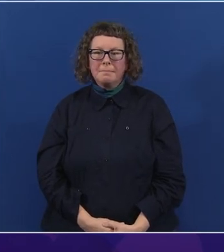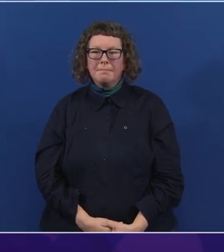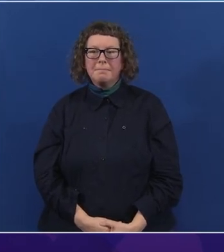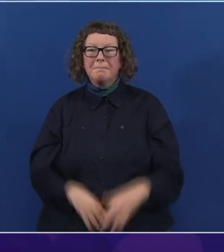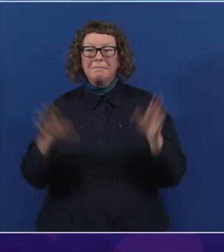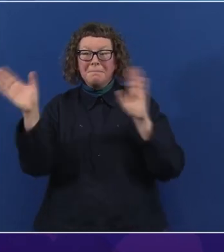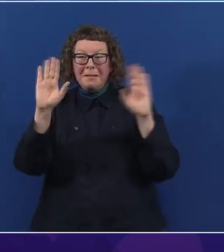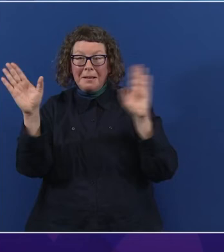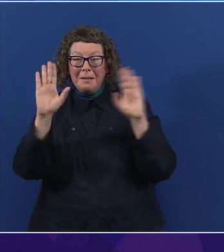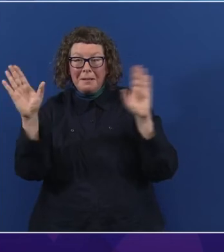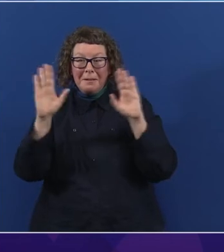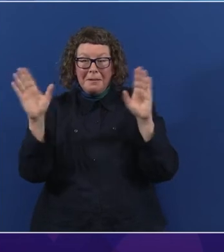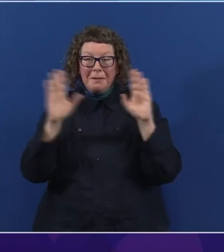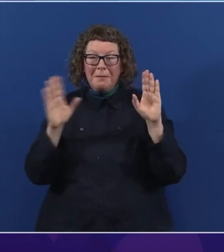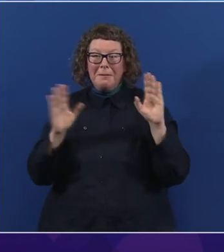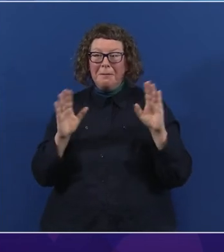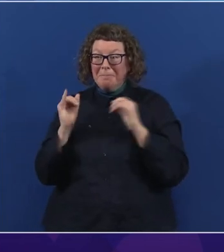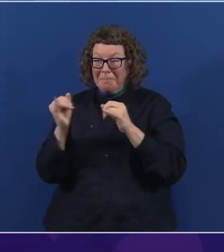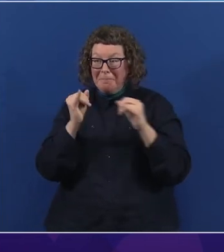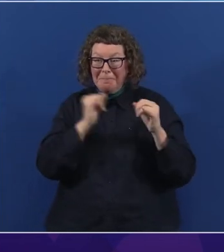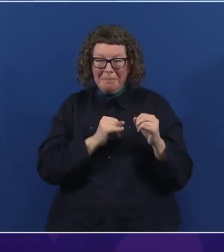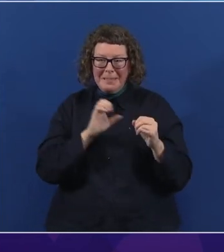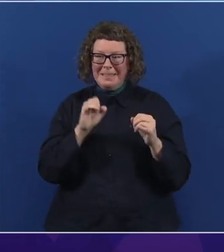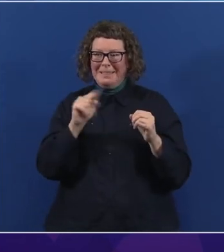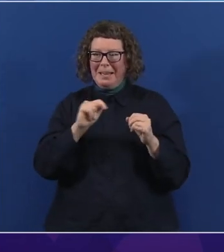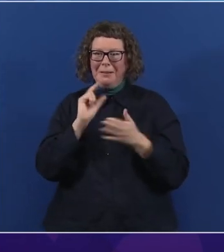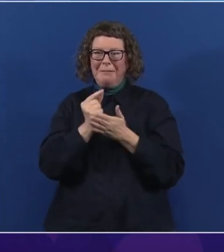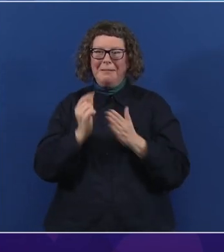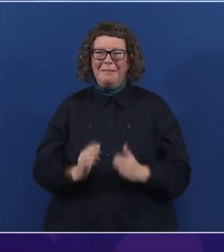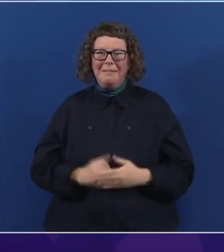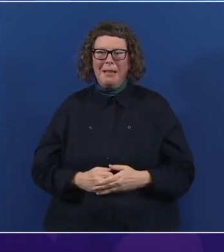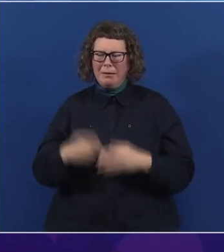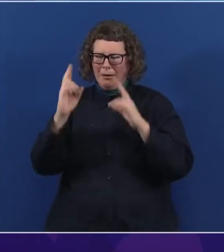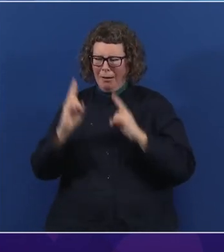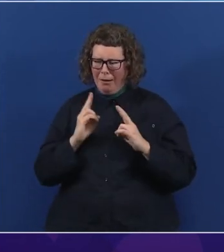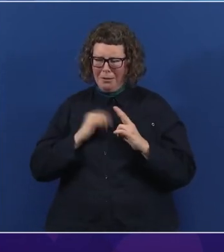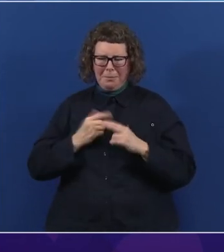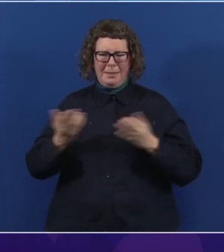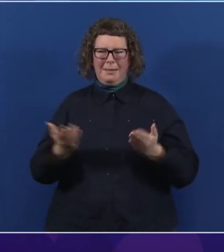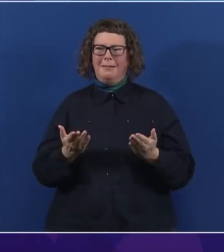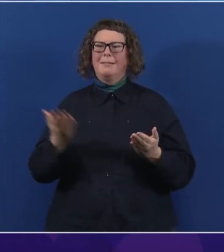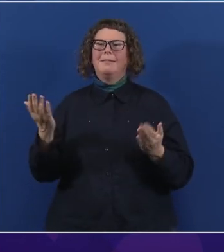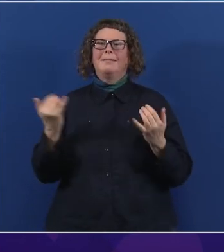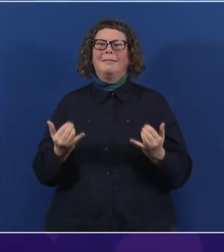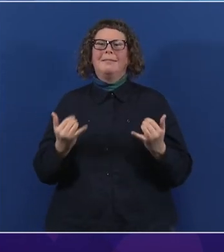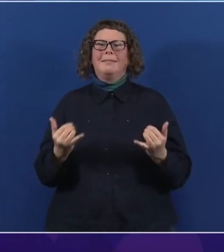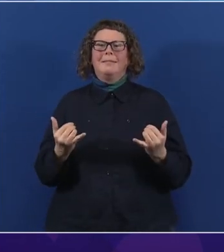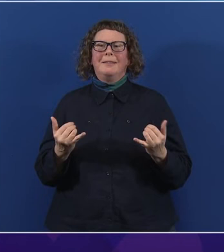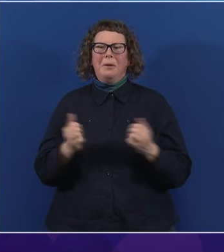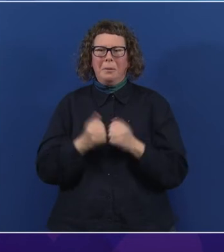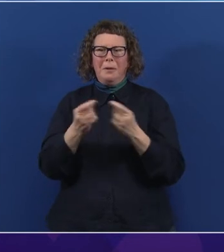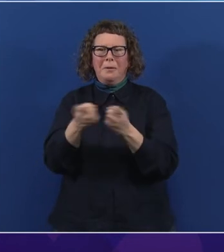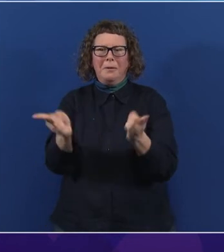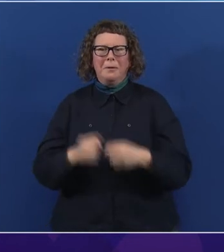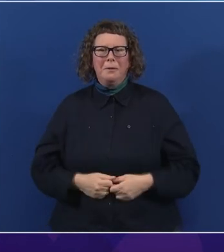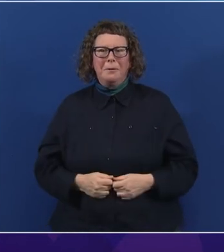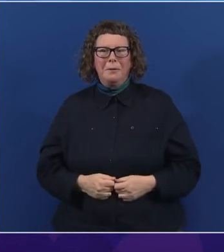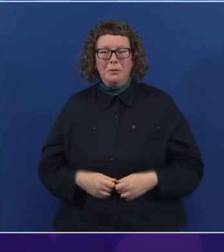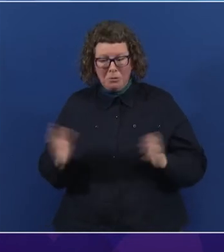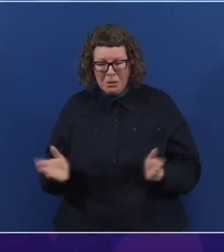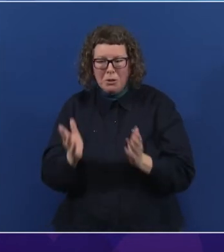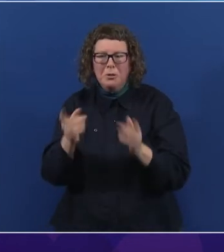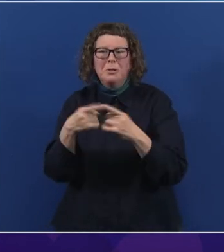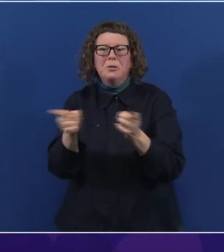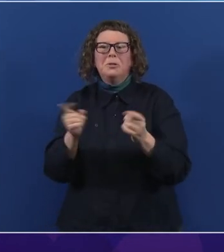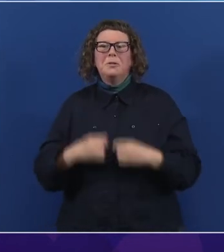Hello, my fellow SAIT graduates. It's an honor to be with you today to give you a little bit of